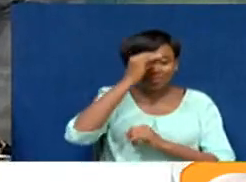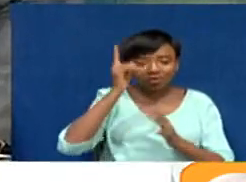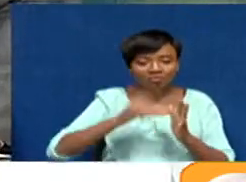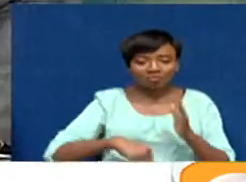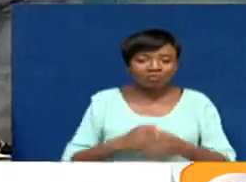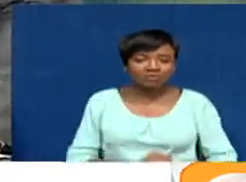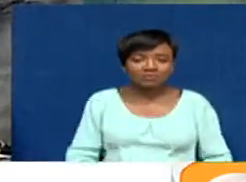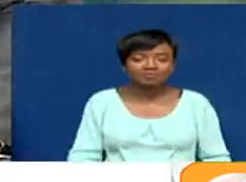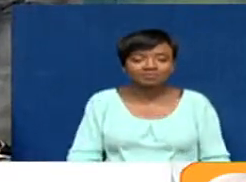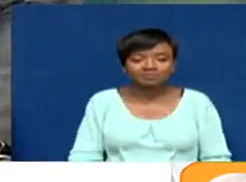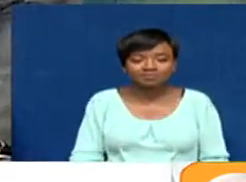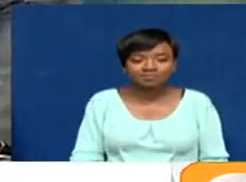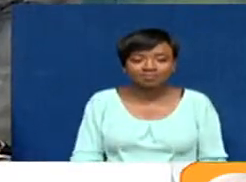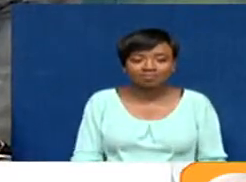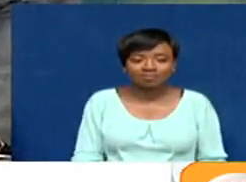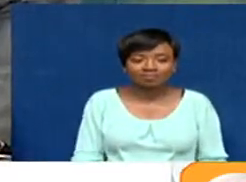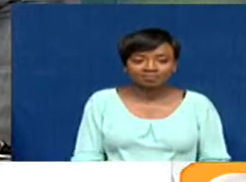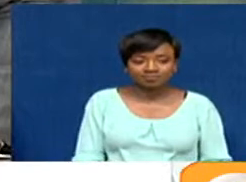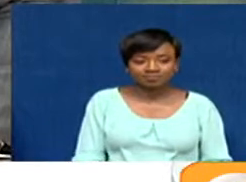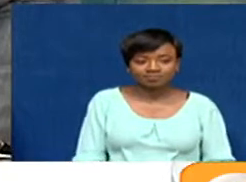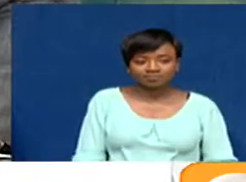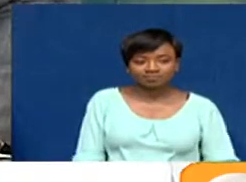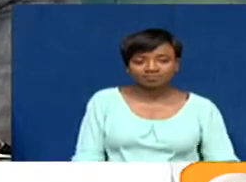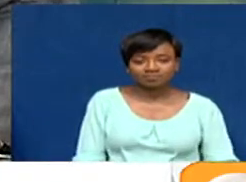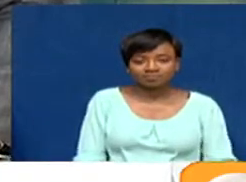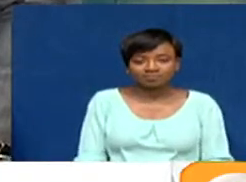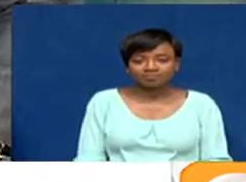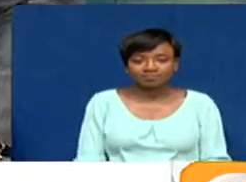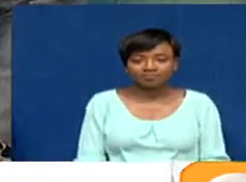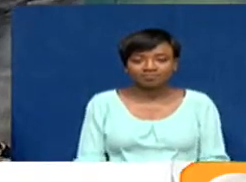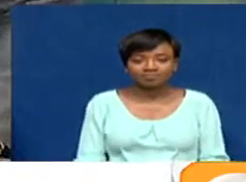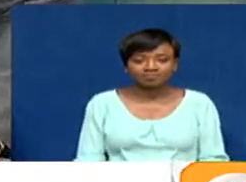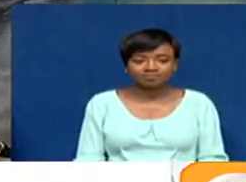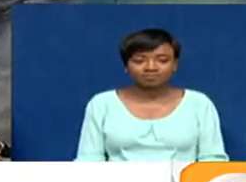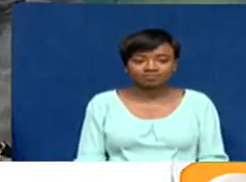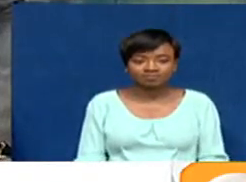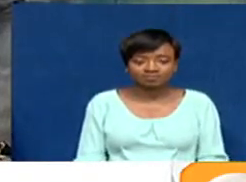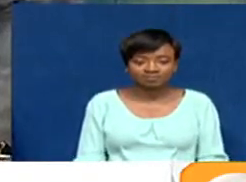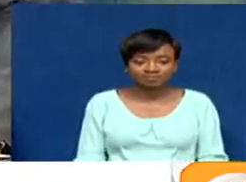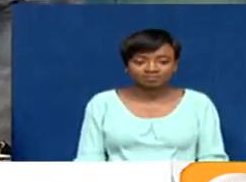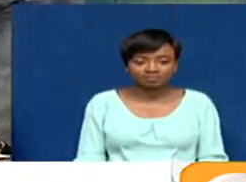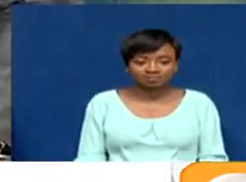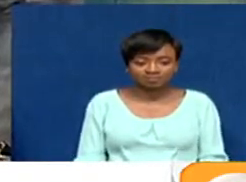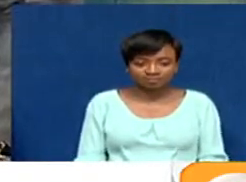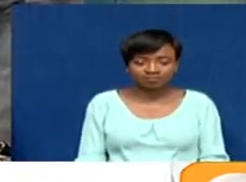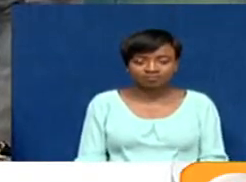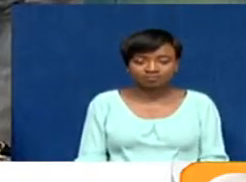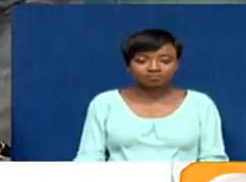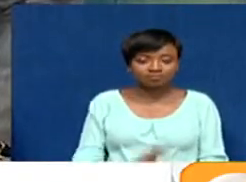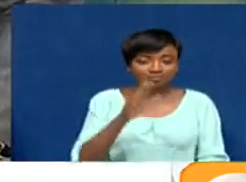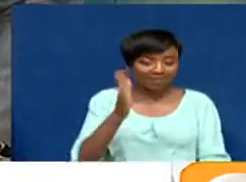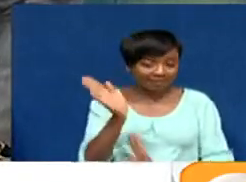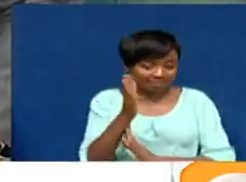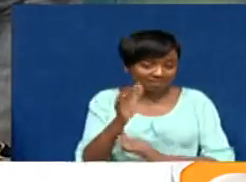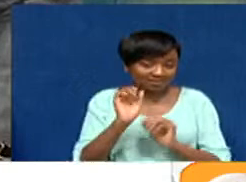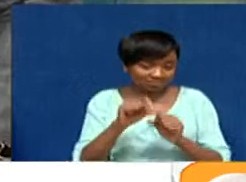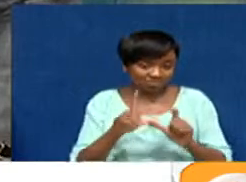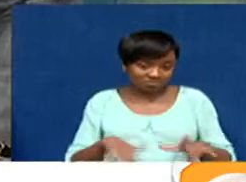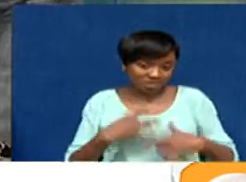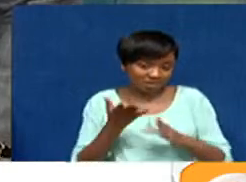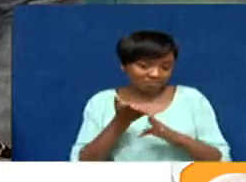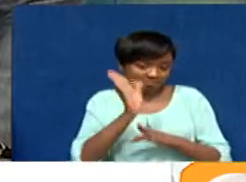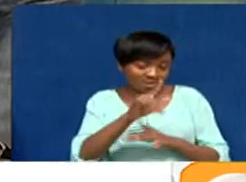from some of the SMSs that I've read as well. From the transport side, you hear Thursday, things could be back to